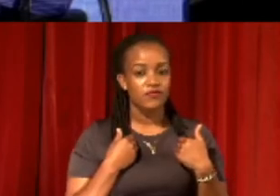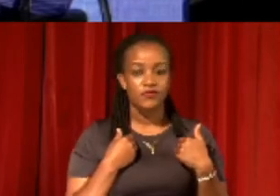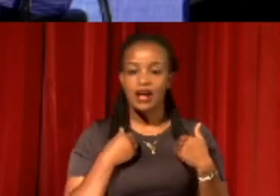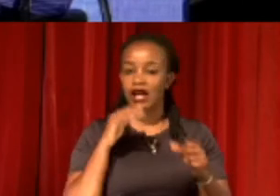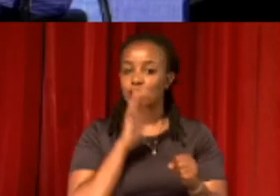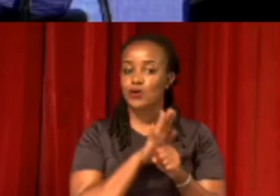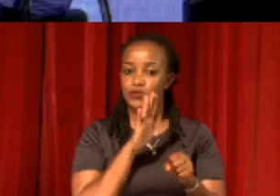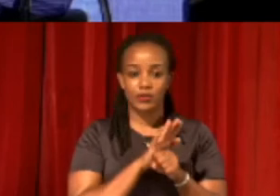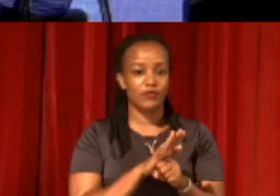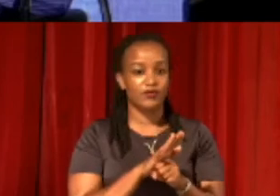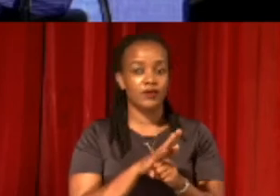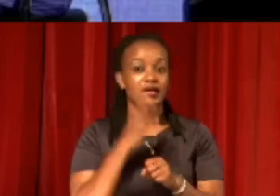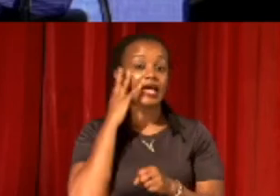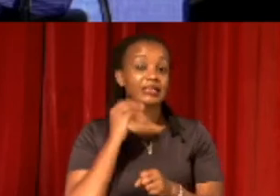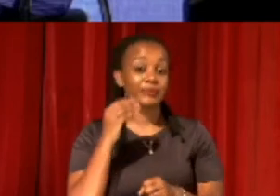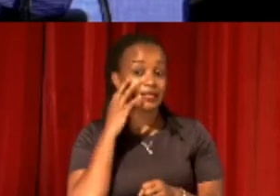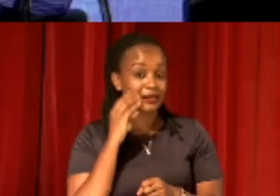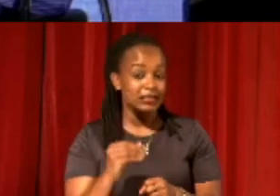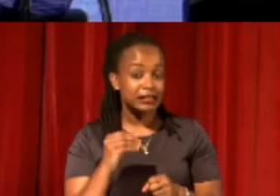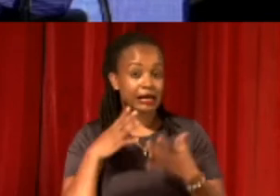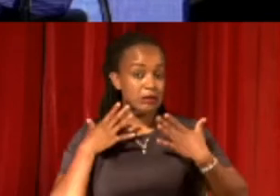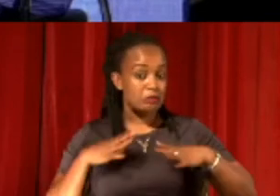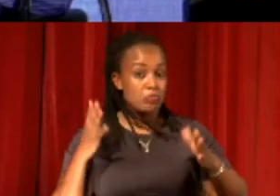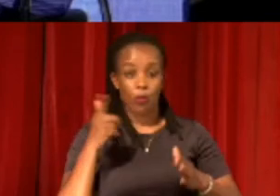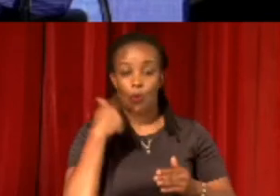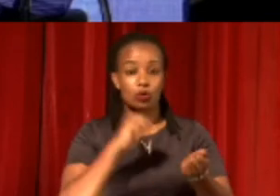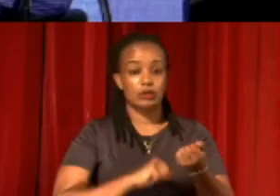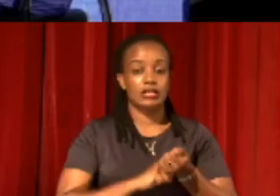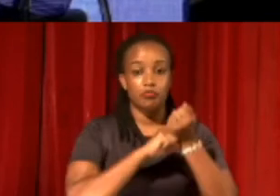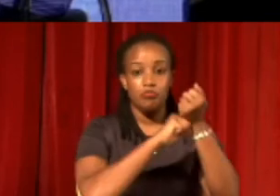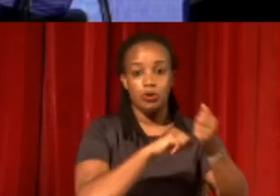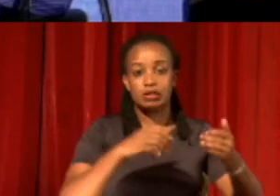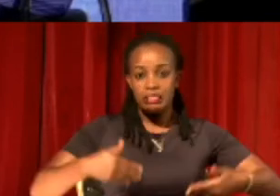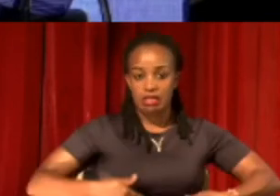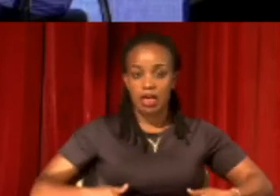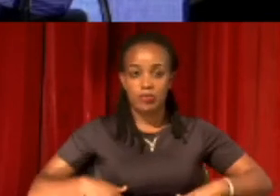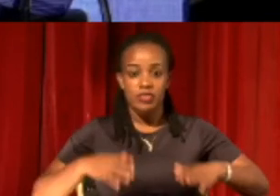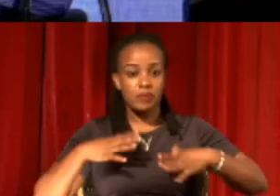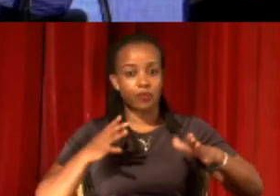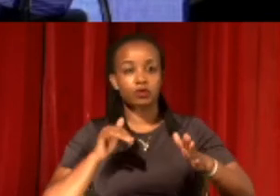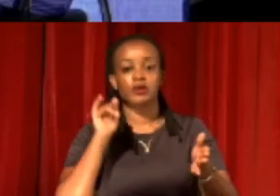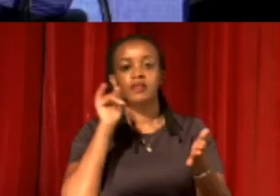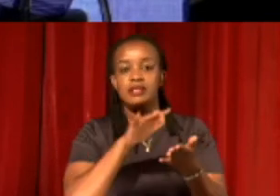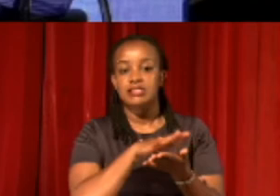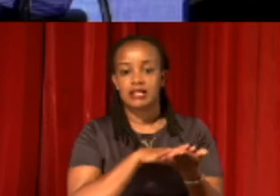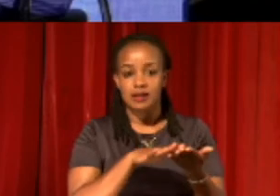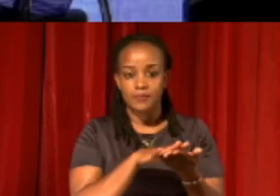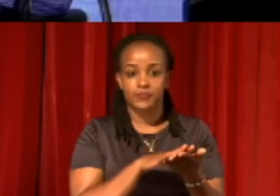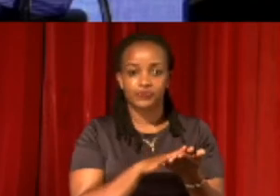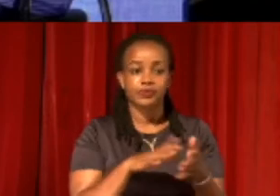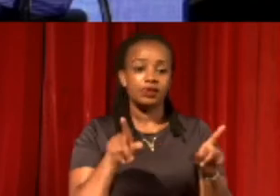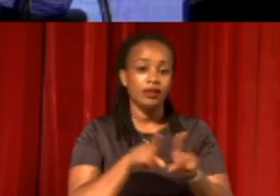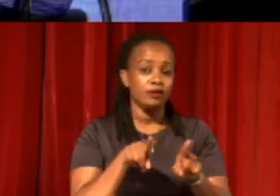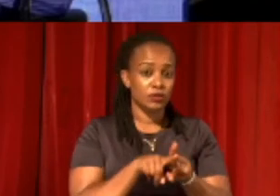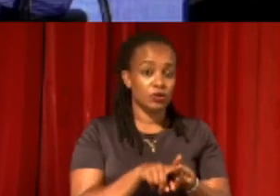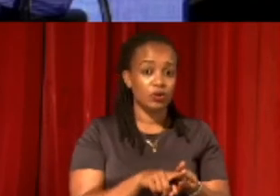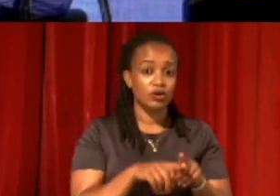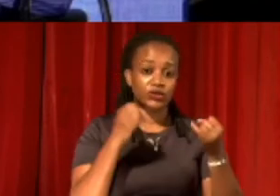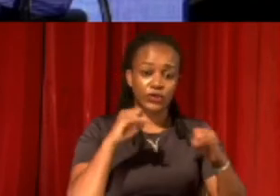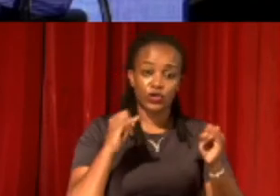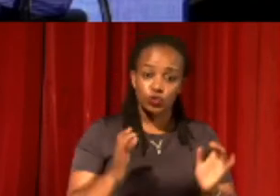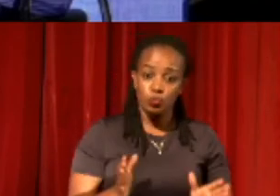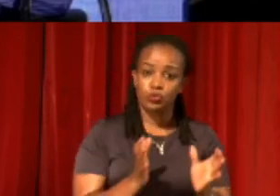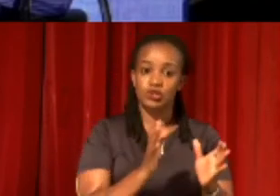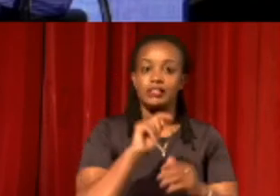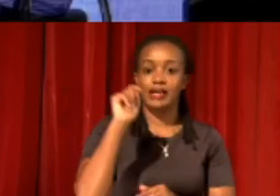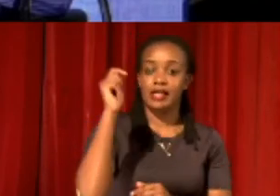their experience coming down to this youth. To this young so people. That is an area. We've also been trying to push Kenyan music to the international market.